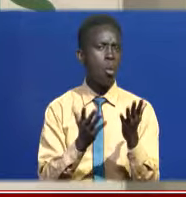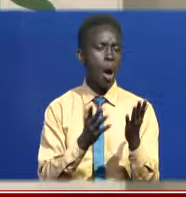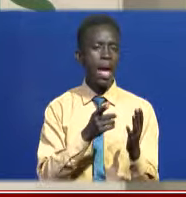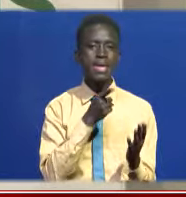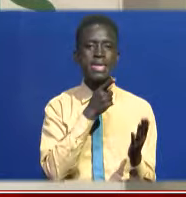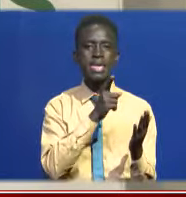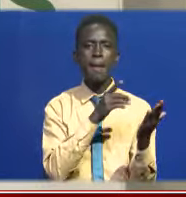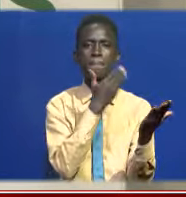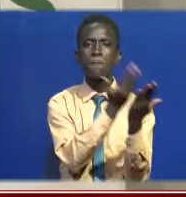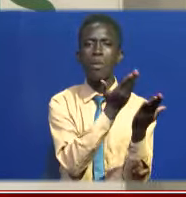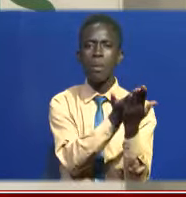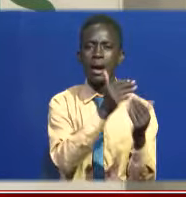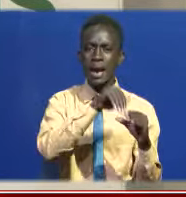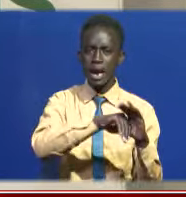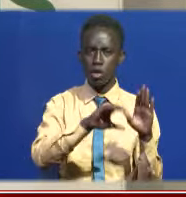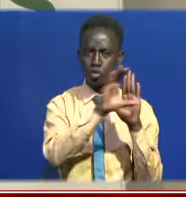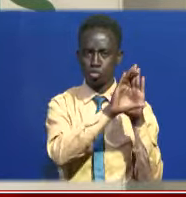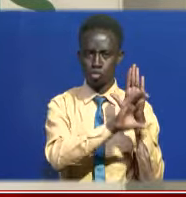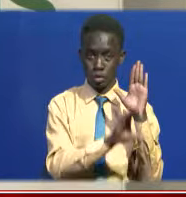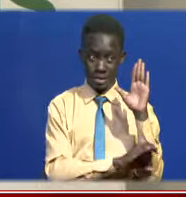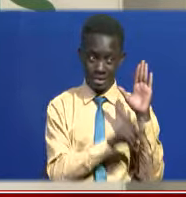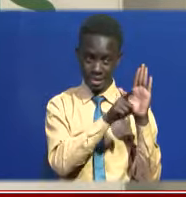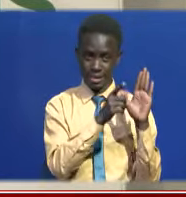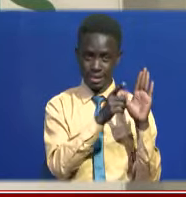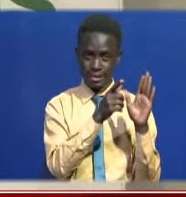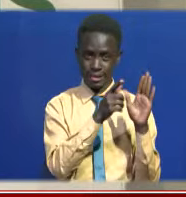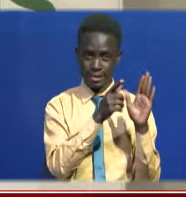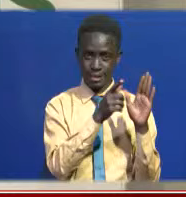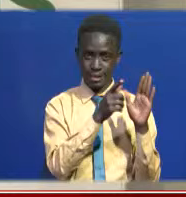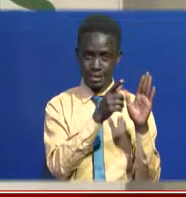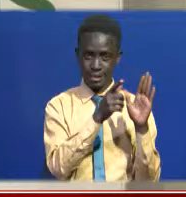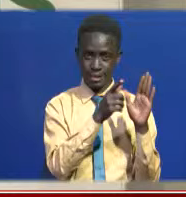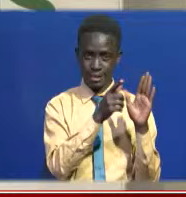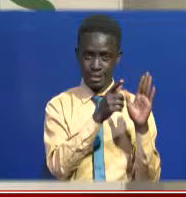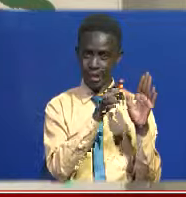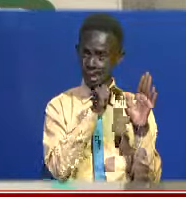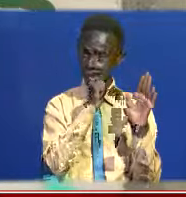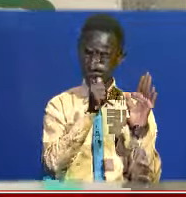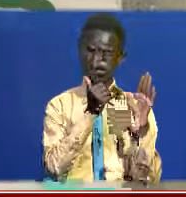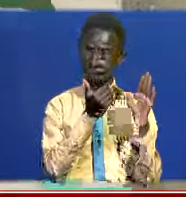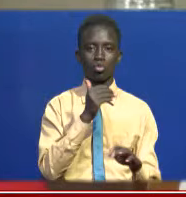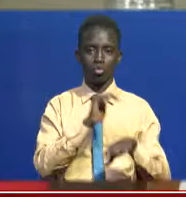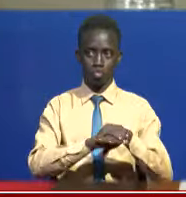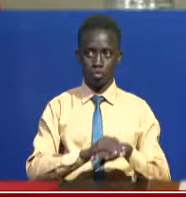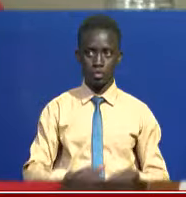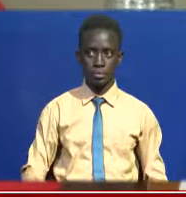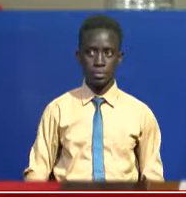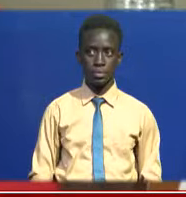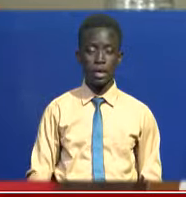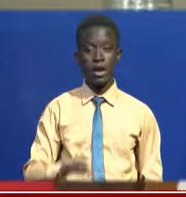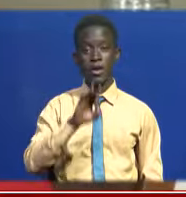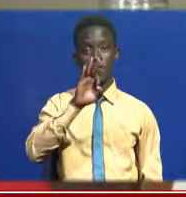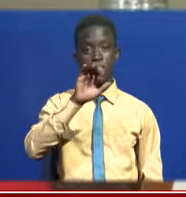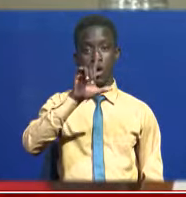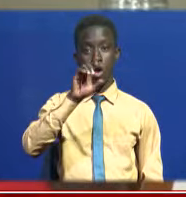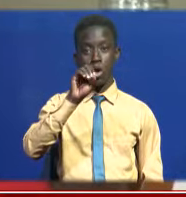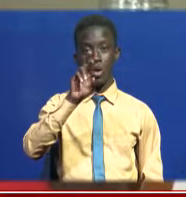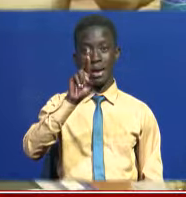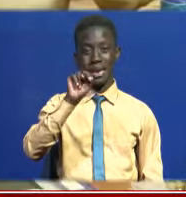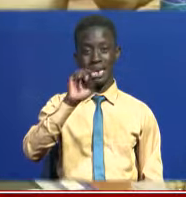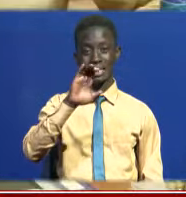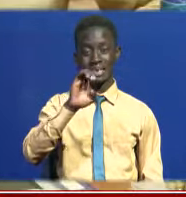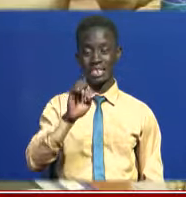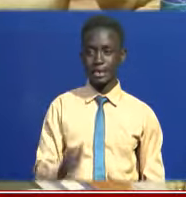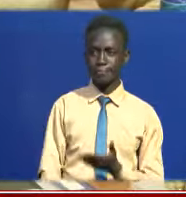constitutional amendment as not being ideal. Florence Bore, who was in attendance, said the